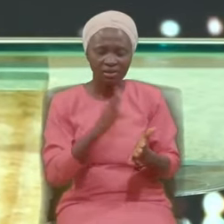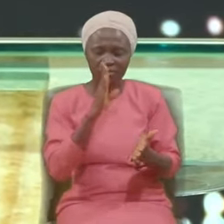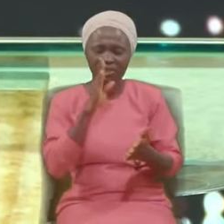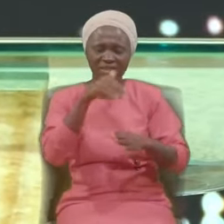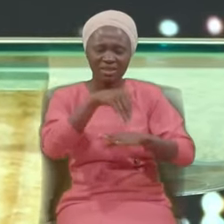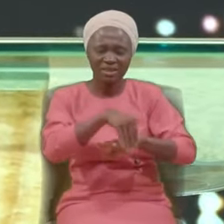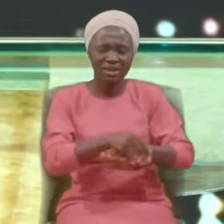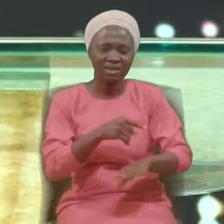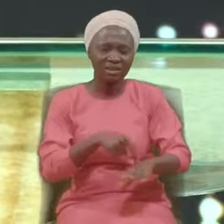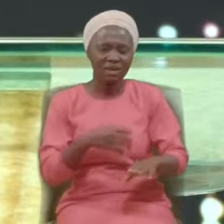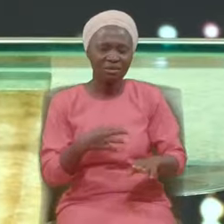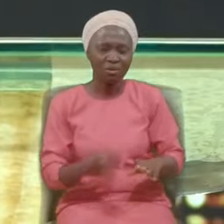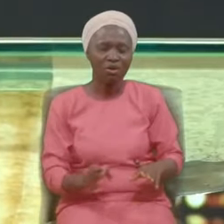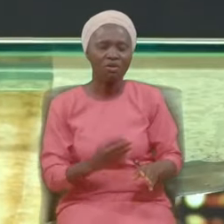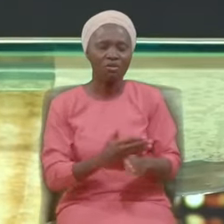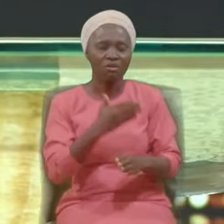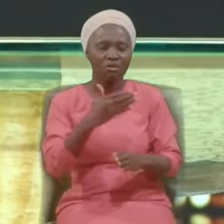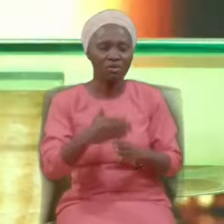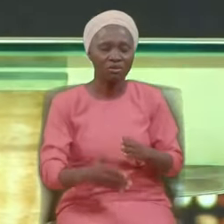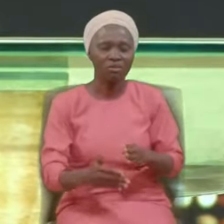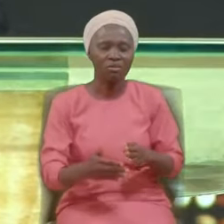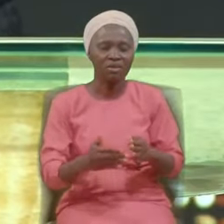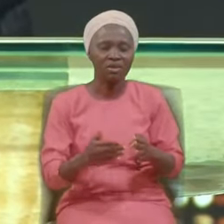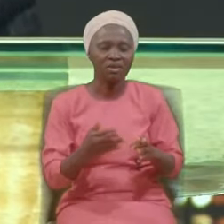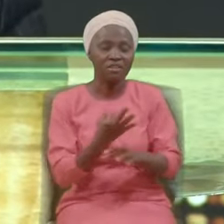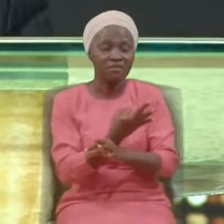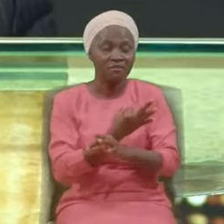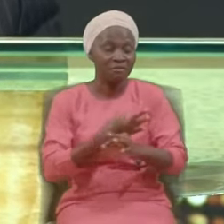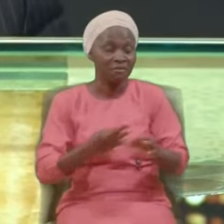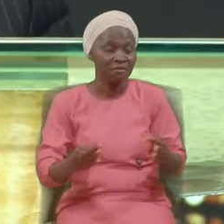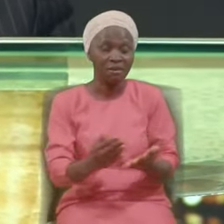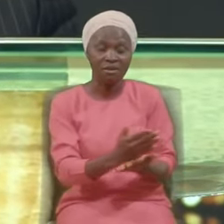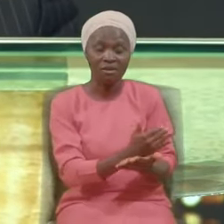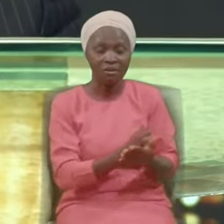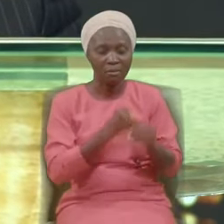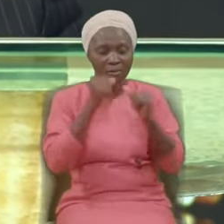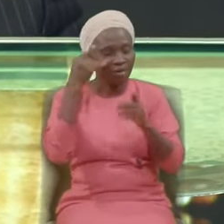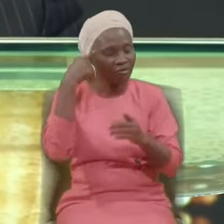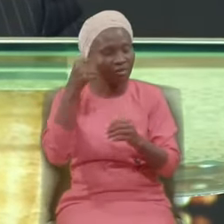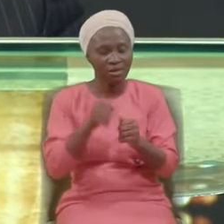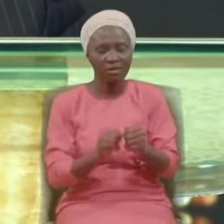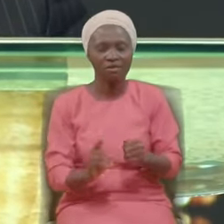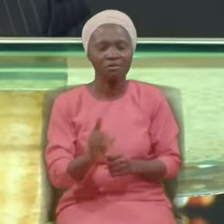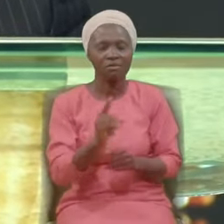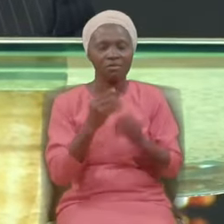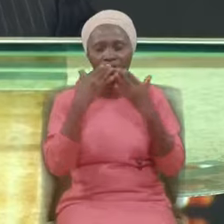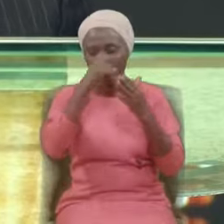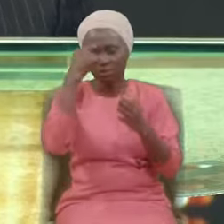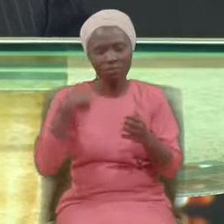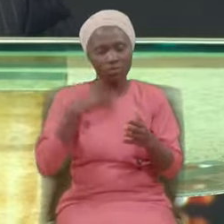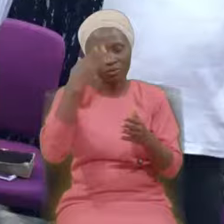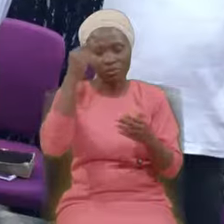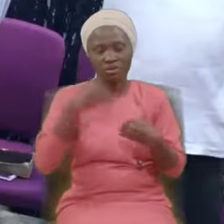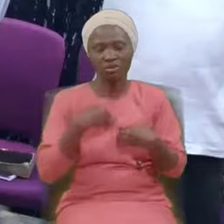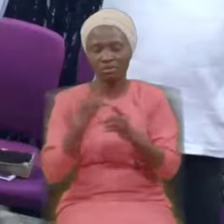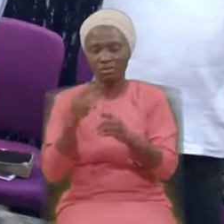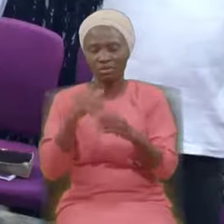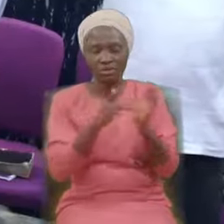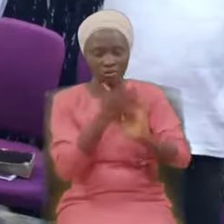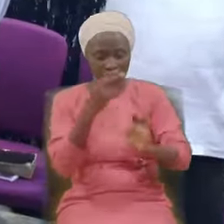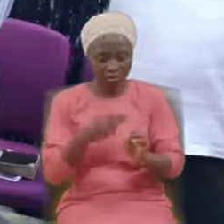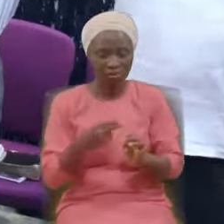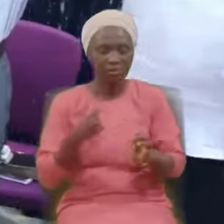for everyone. We thank you because we know you have answered. In Jesus' name we